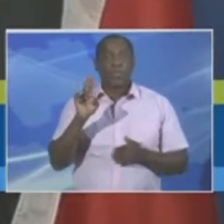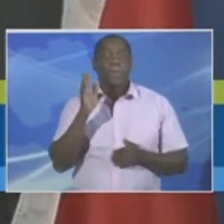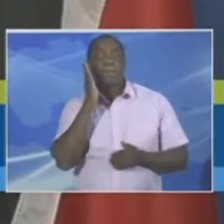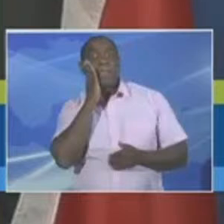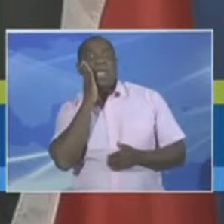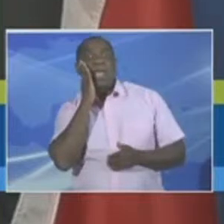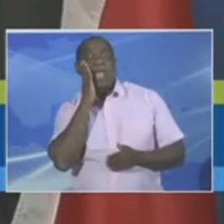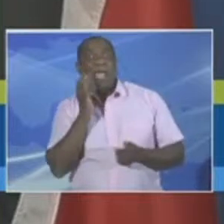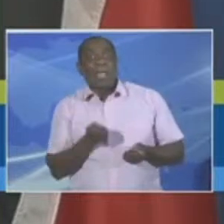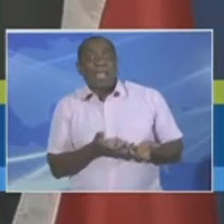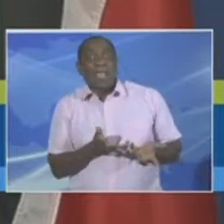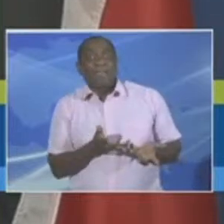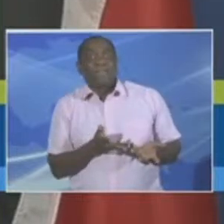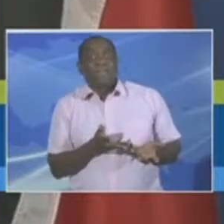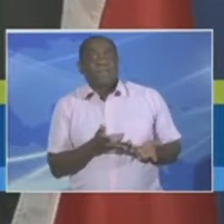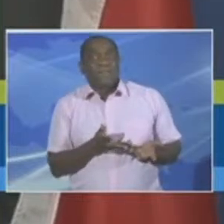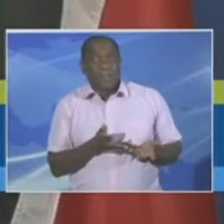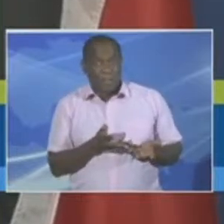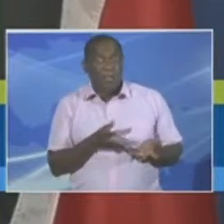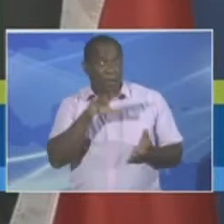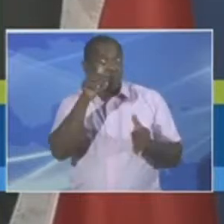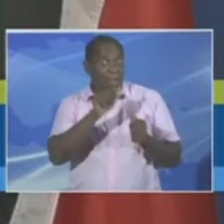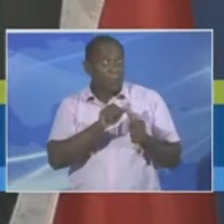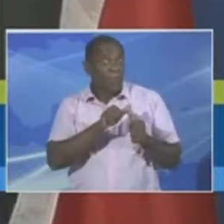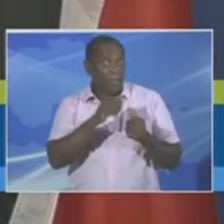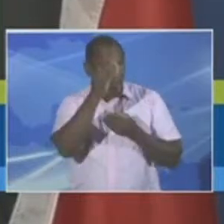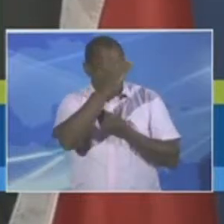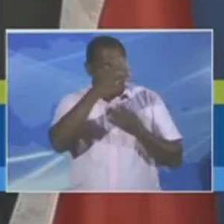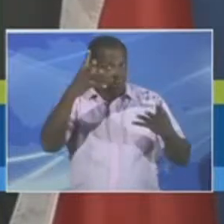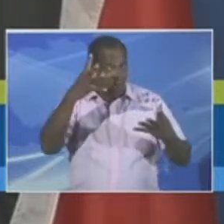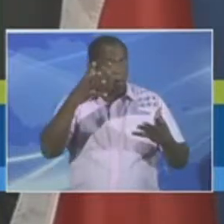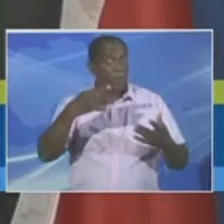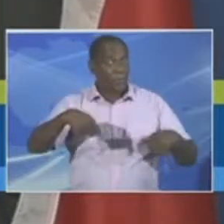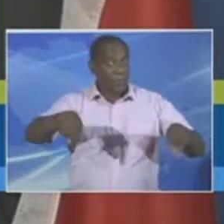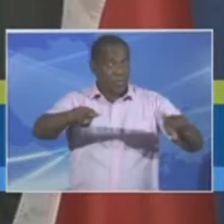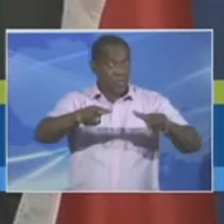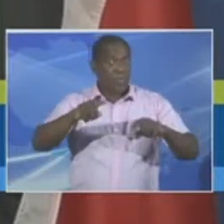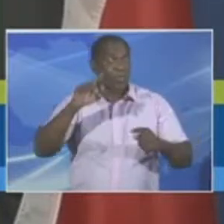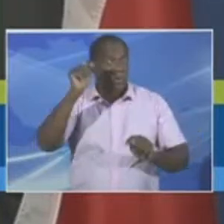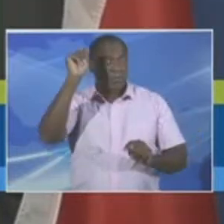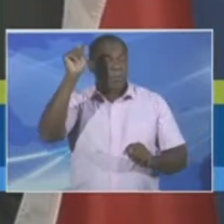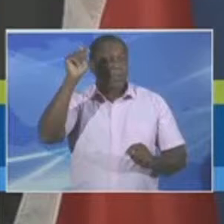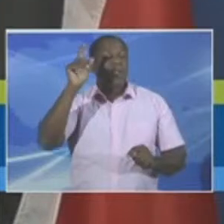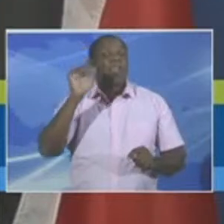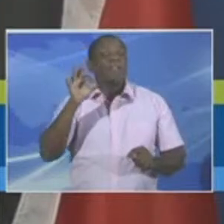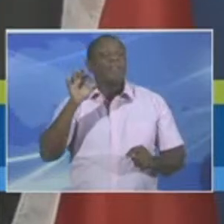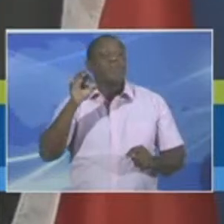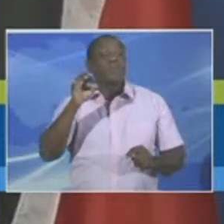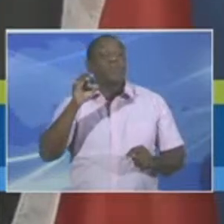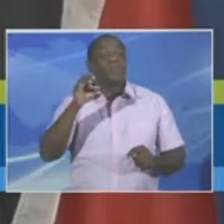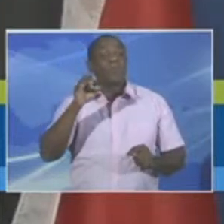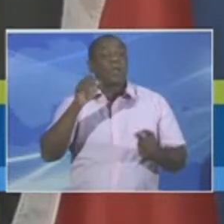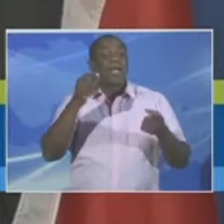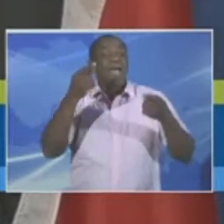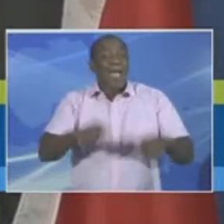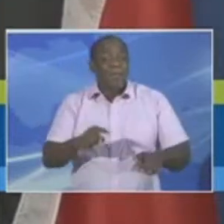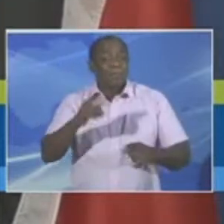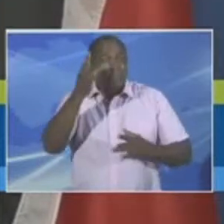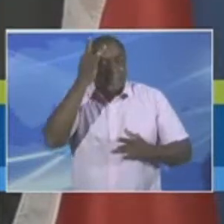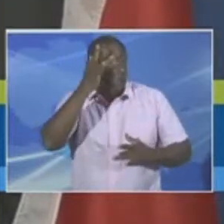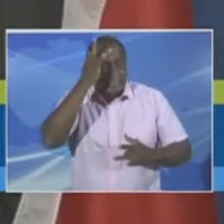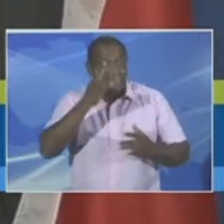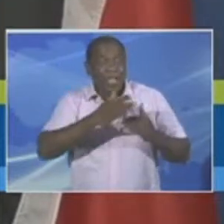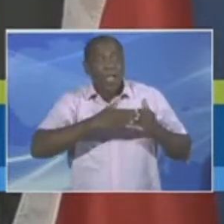you, people of Trinidad and Tobago, that if you got sick soon after that, and we maintain that